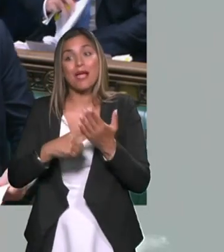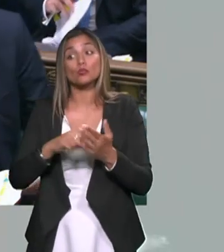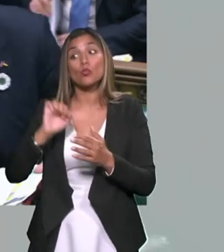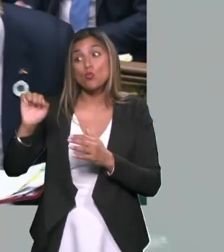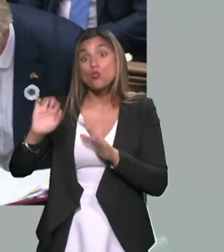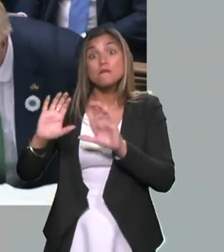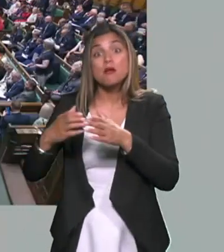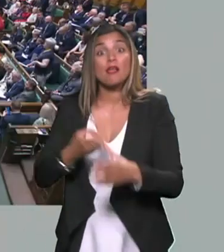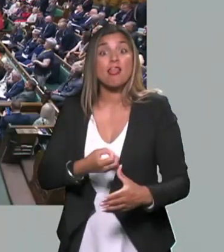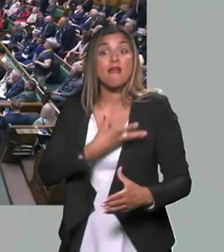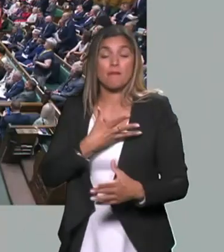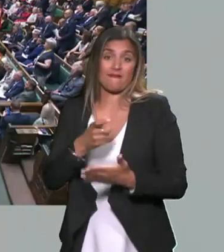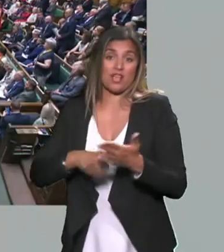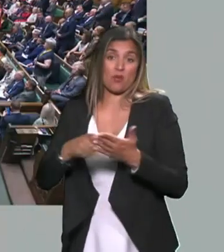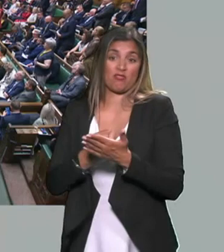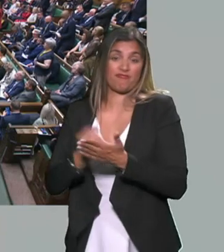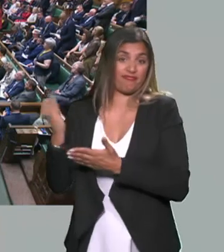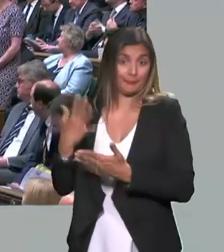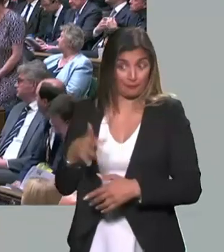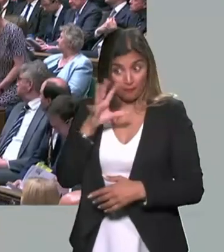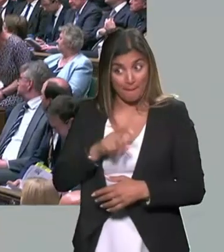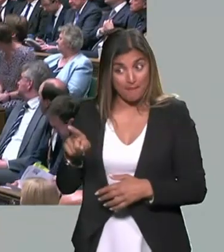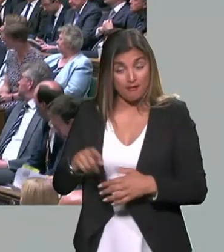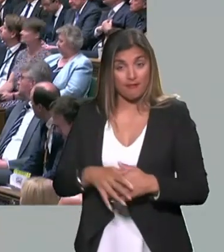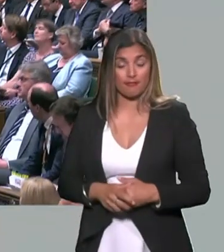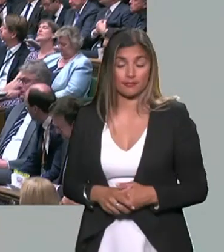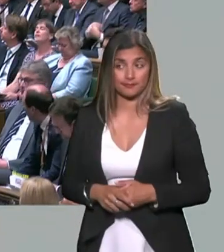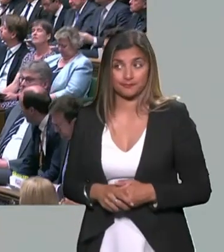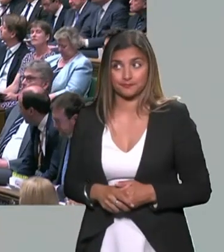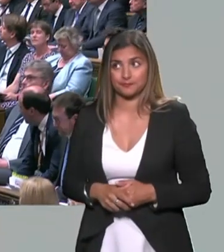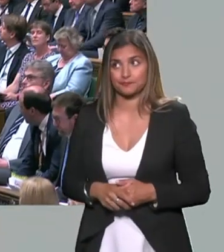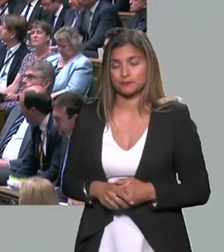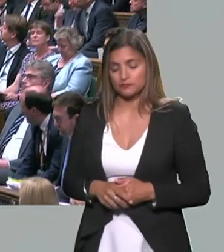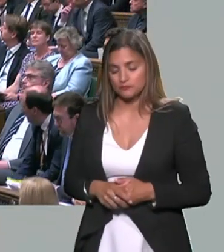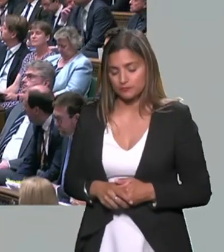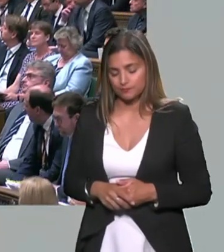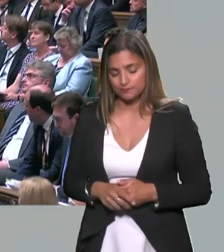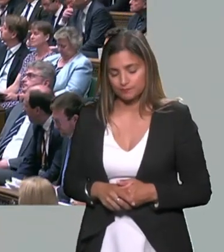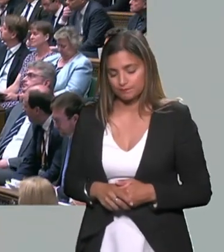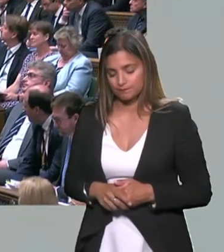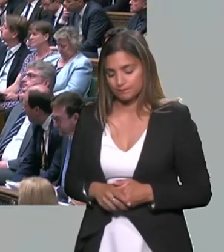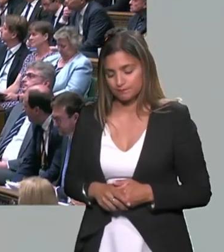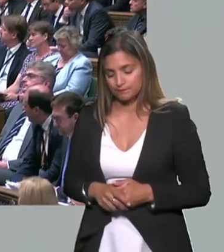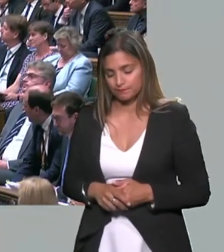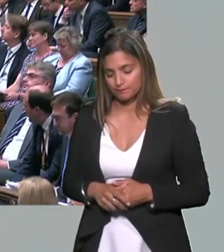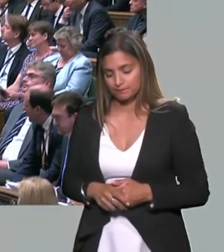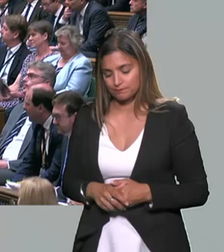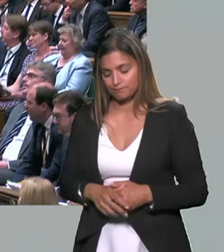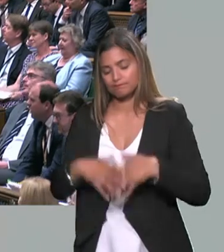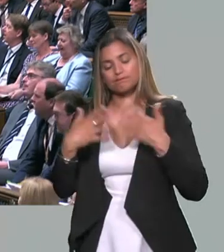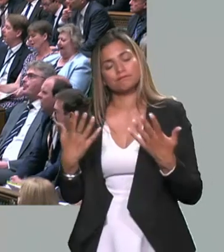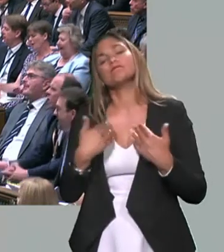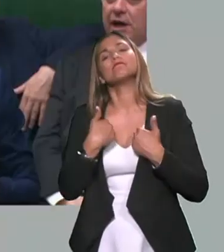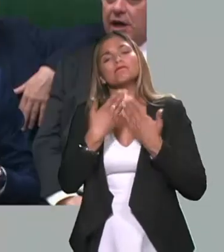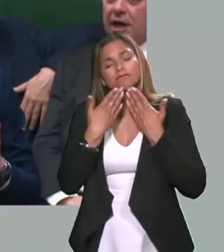against. Brereton. Thank you, Mr. Speaker. Can I thank the Prime Minister for all he's done to help level up